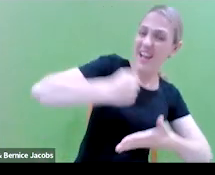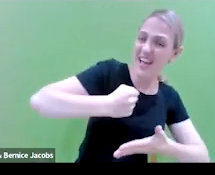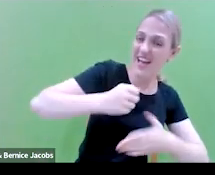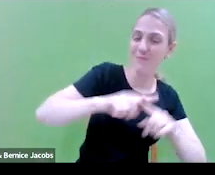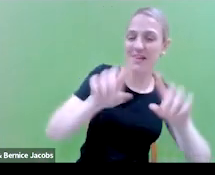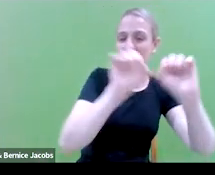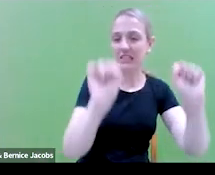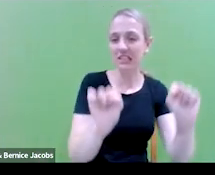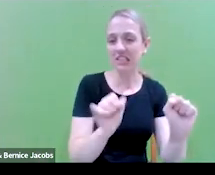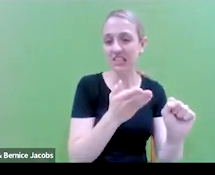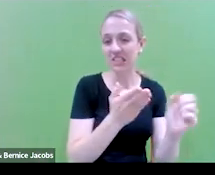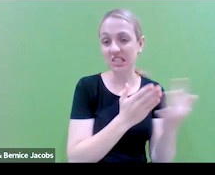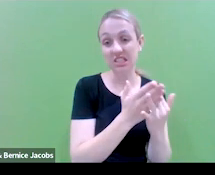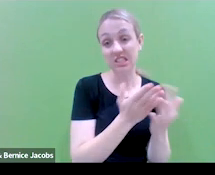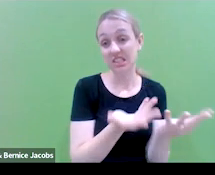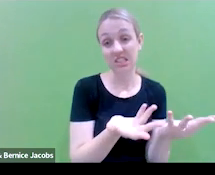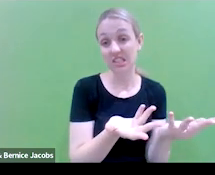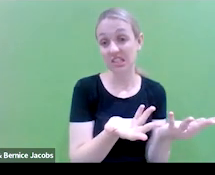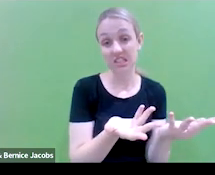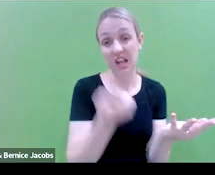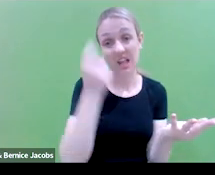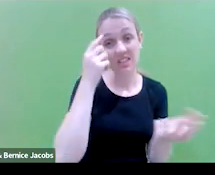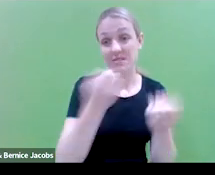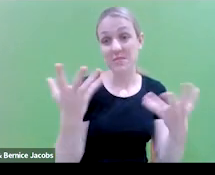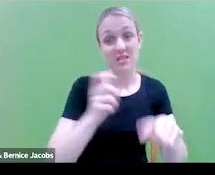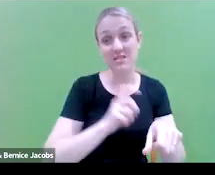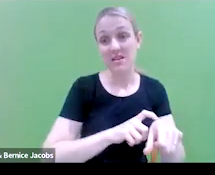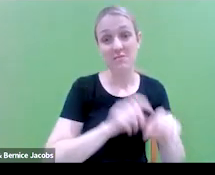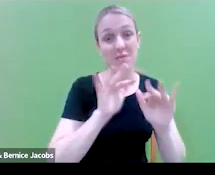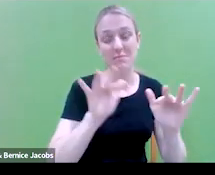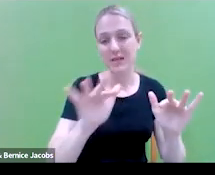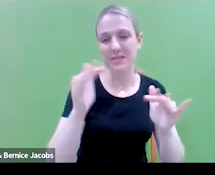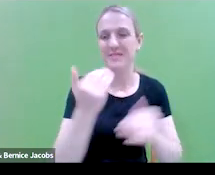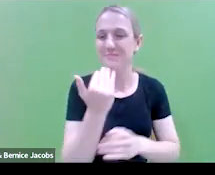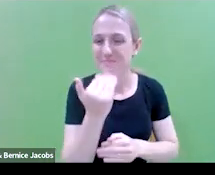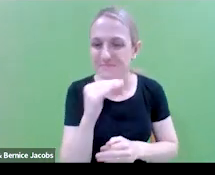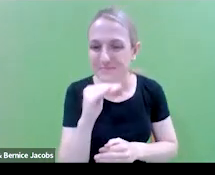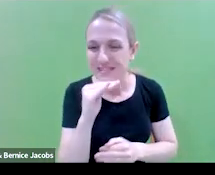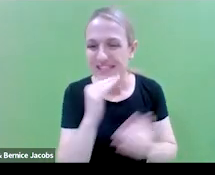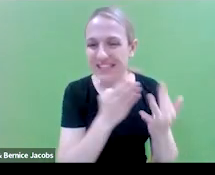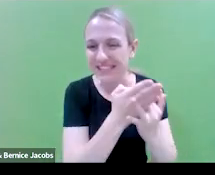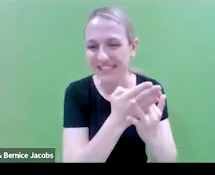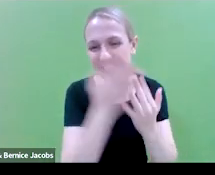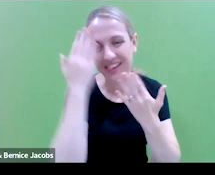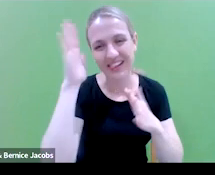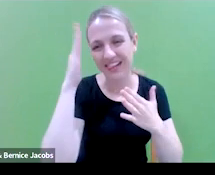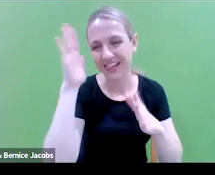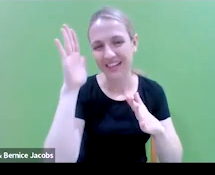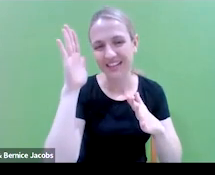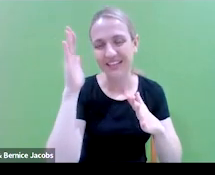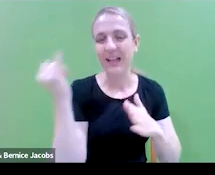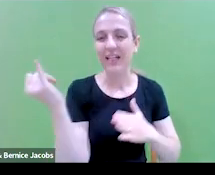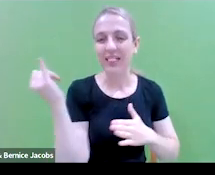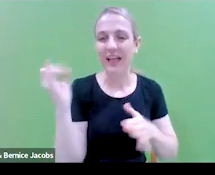are not accessible. And I think a lot of times people don't actually know what that means. So it comes back to the understanding